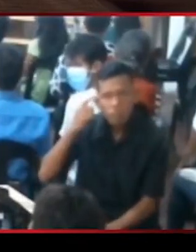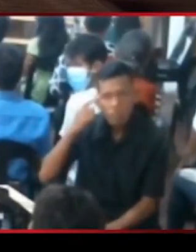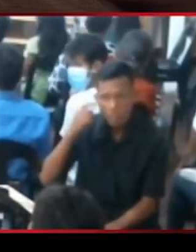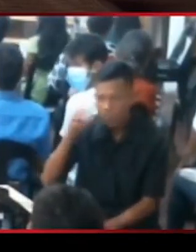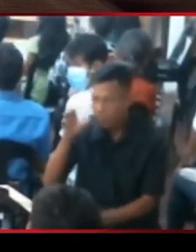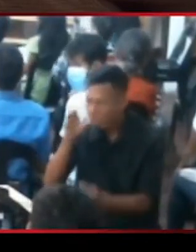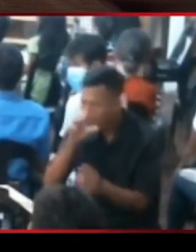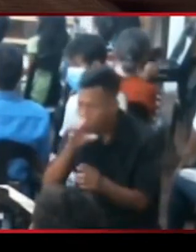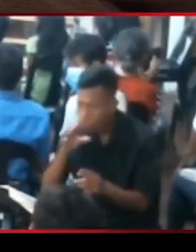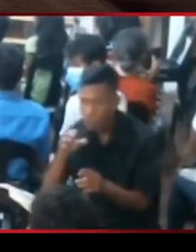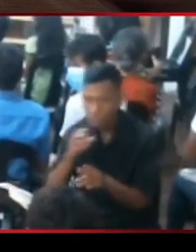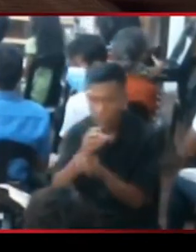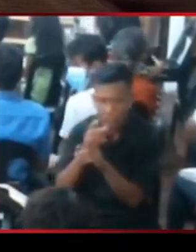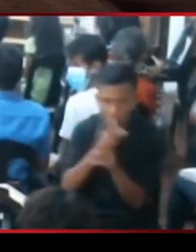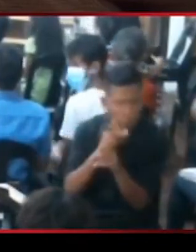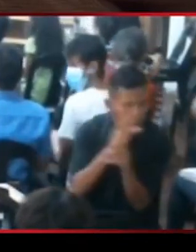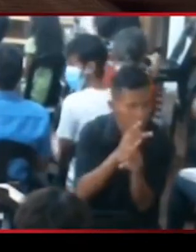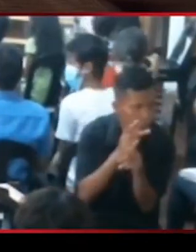people coming in